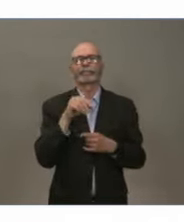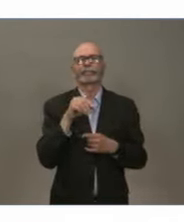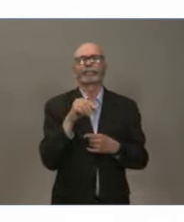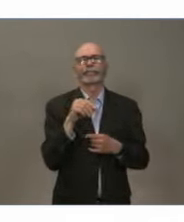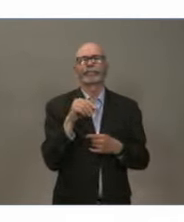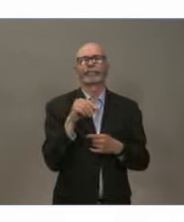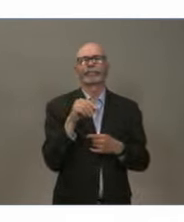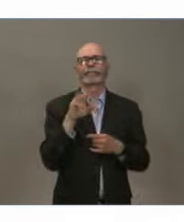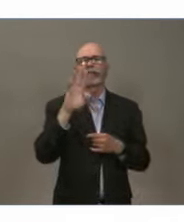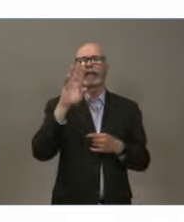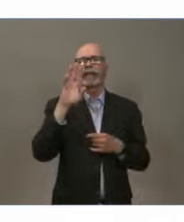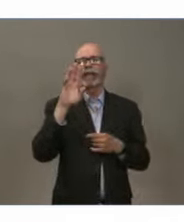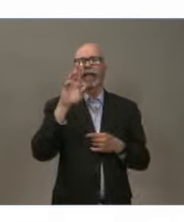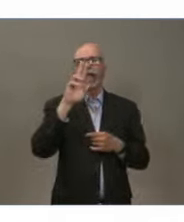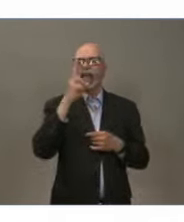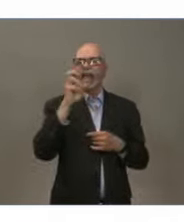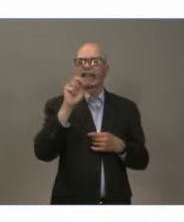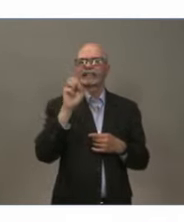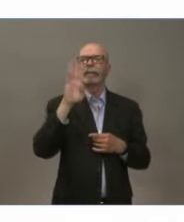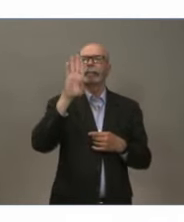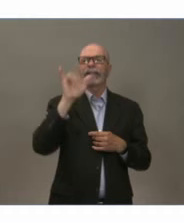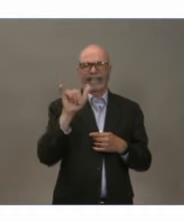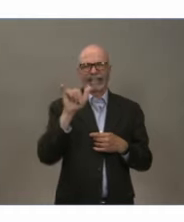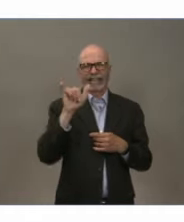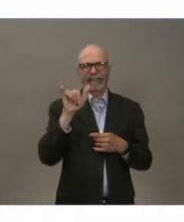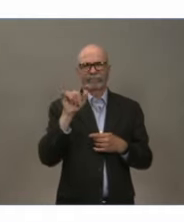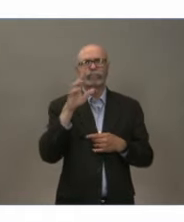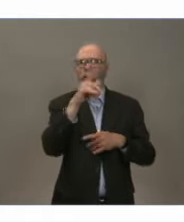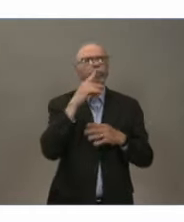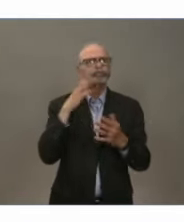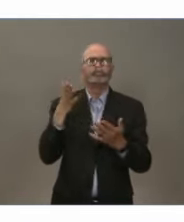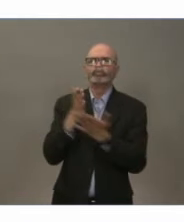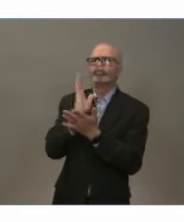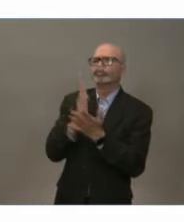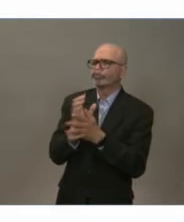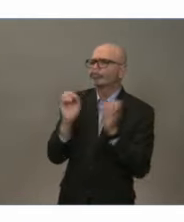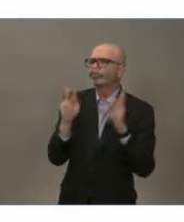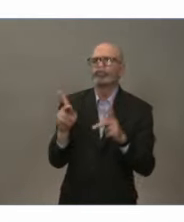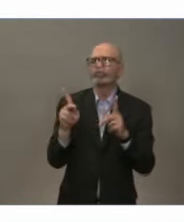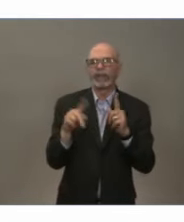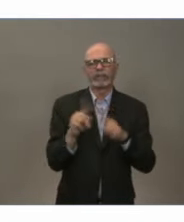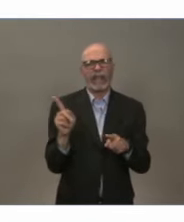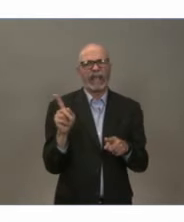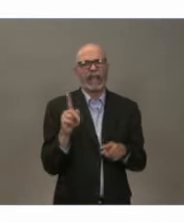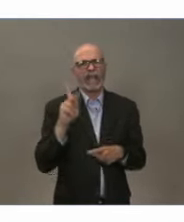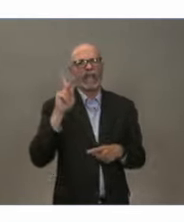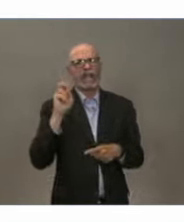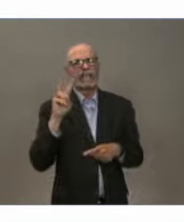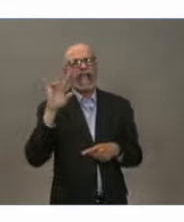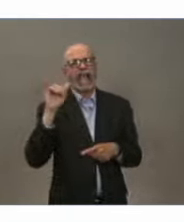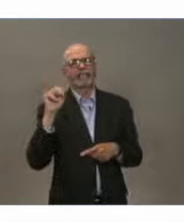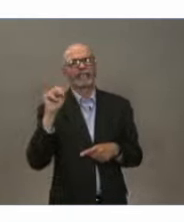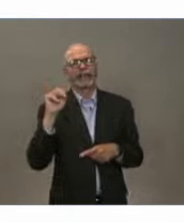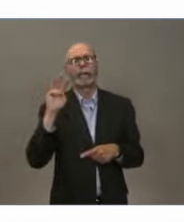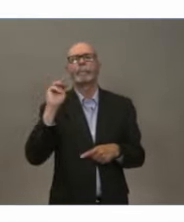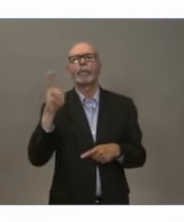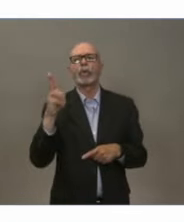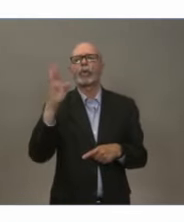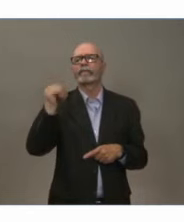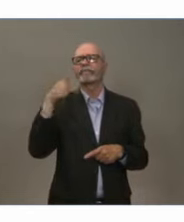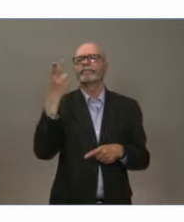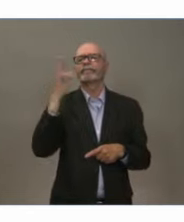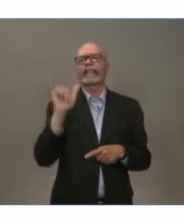he did not give permission or endorsement to the church. I'm just wondering if either of you are aware of this and if you could clarify whether or